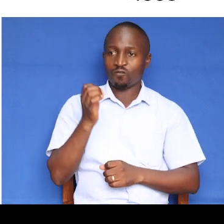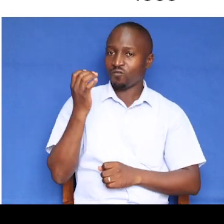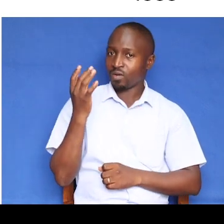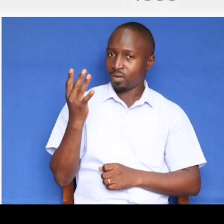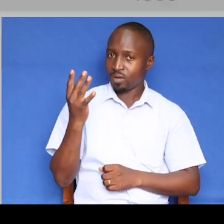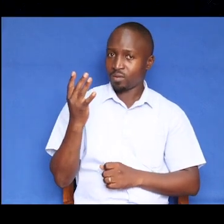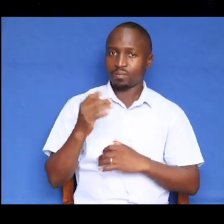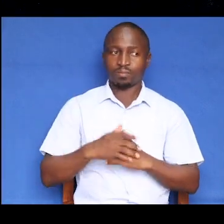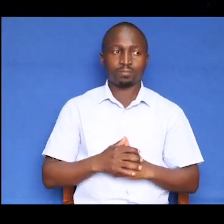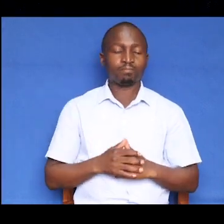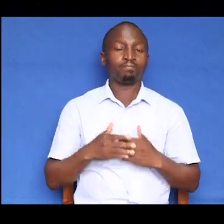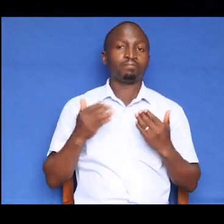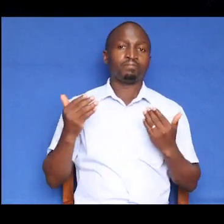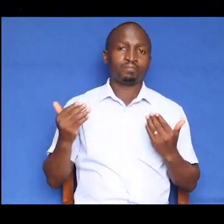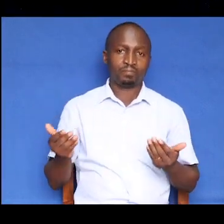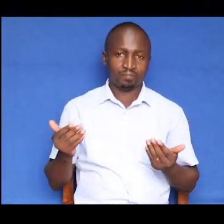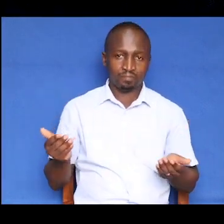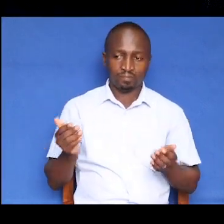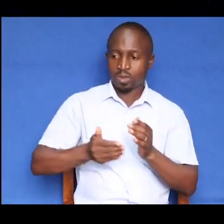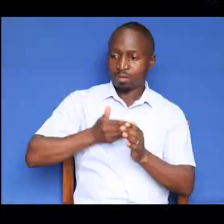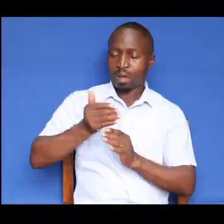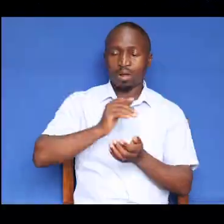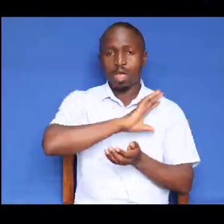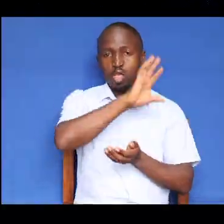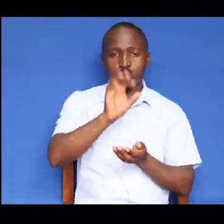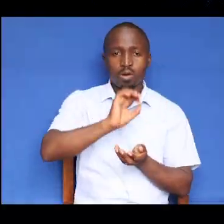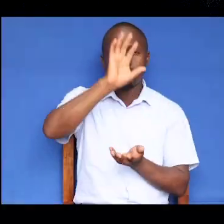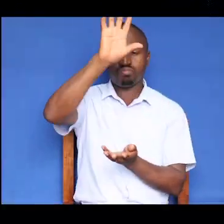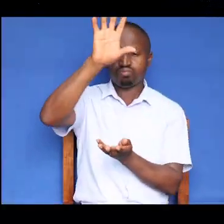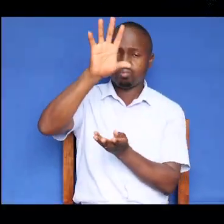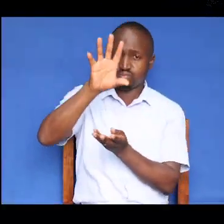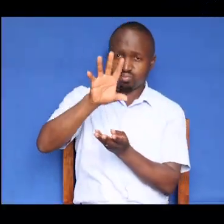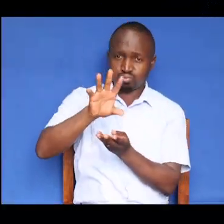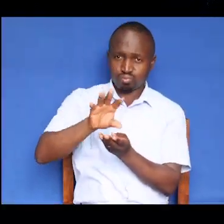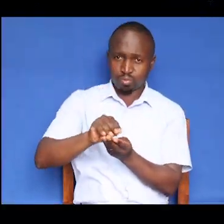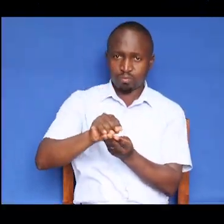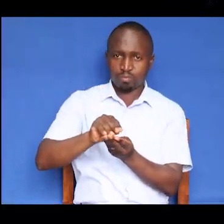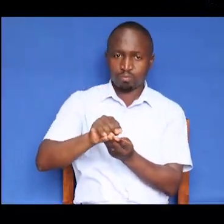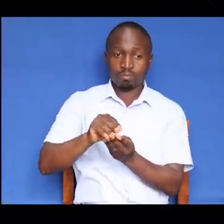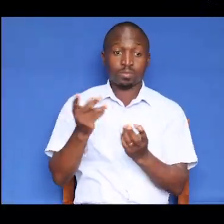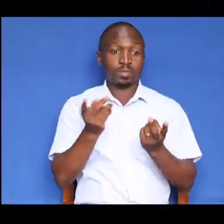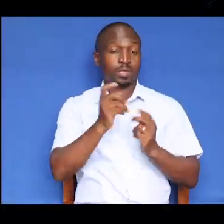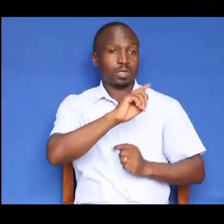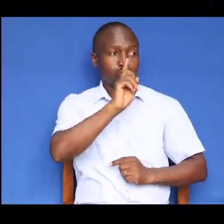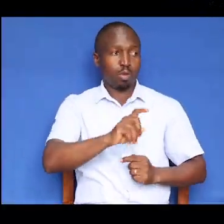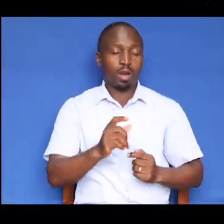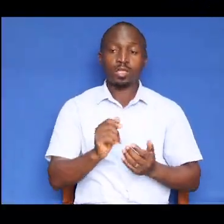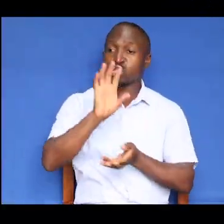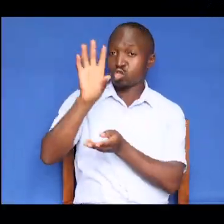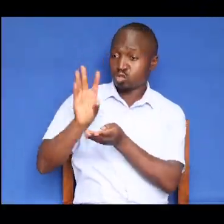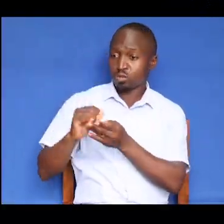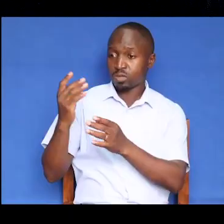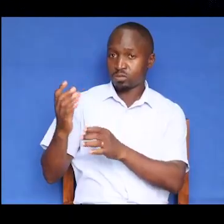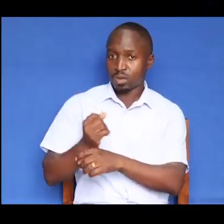4,000. Okay, after summation of all incomes required by question there, we get a